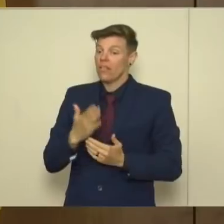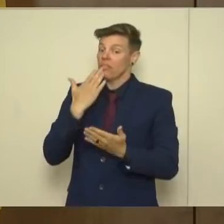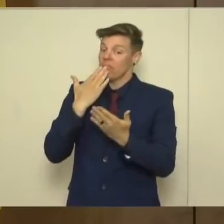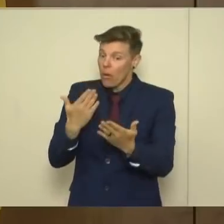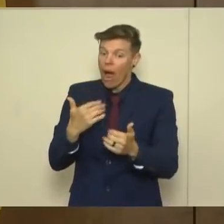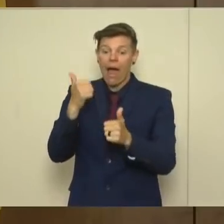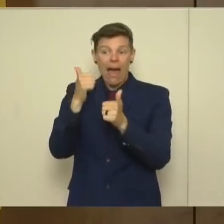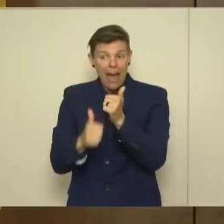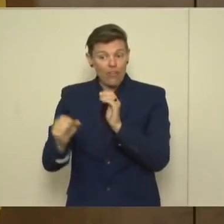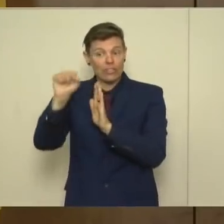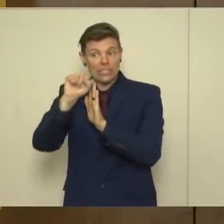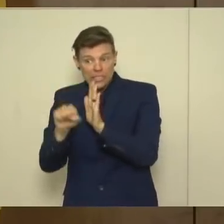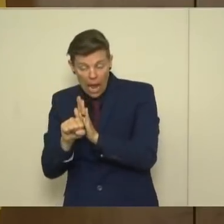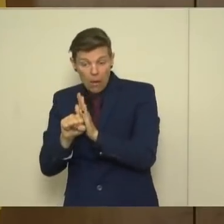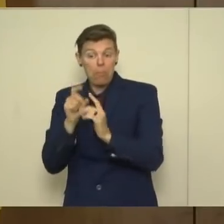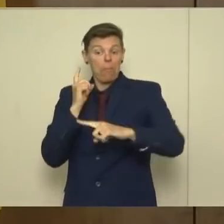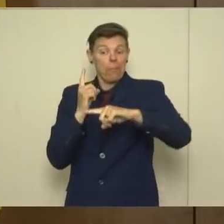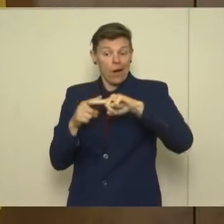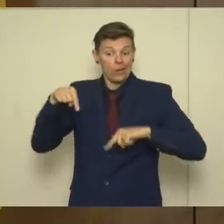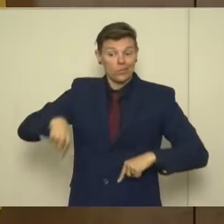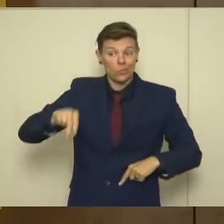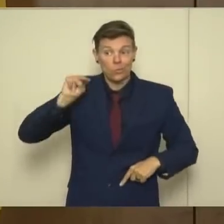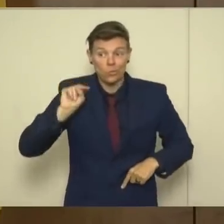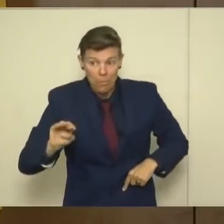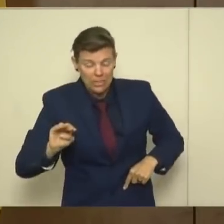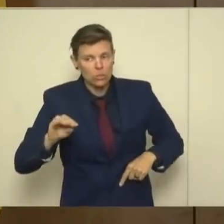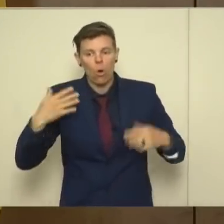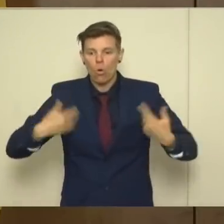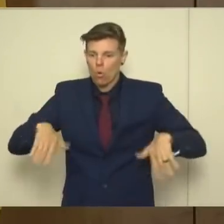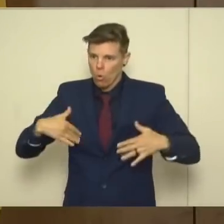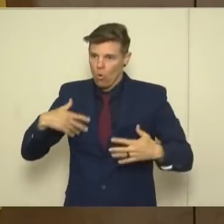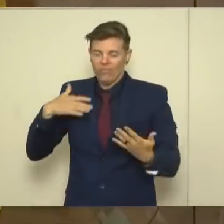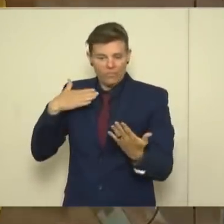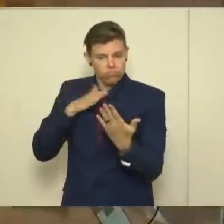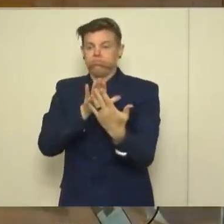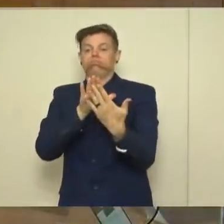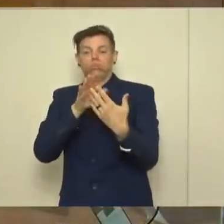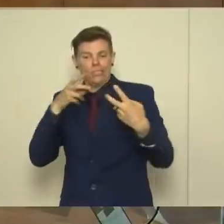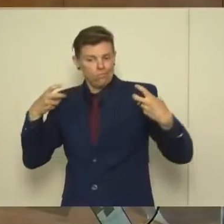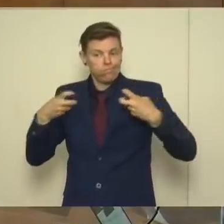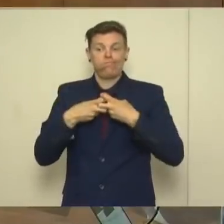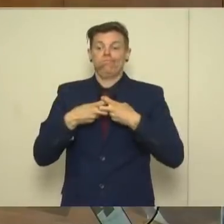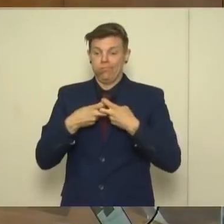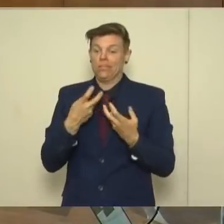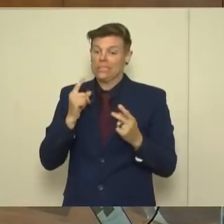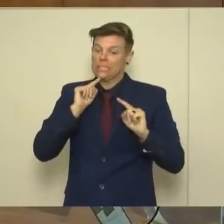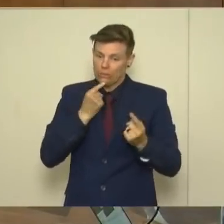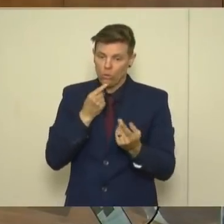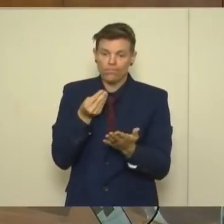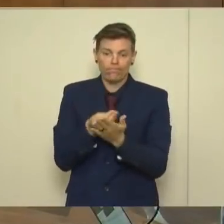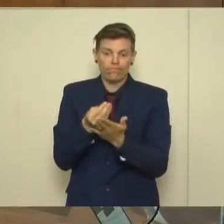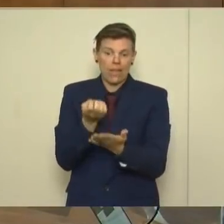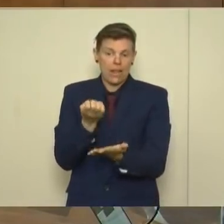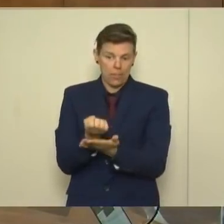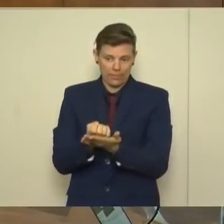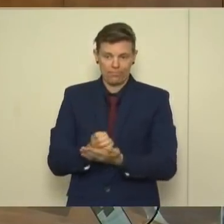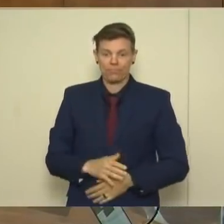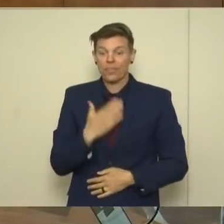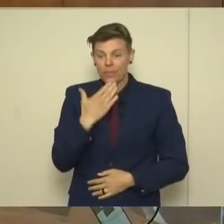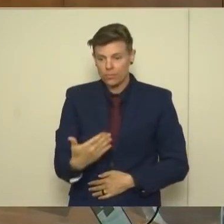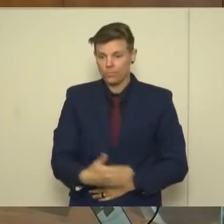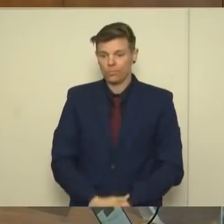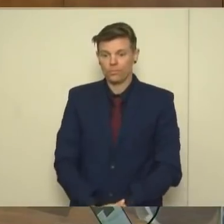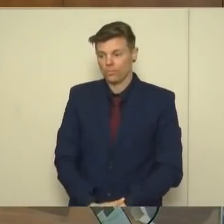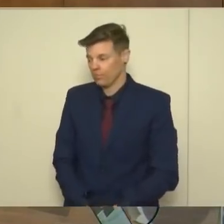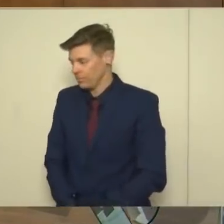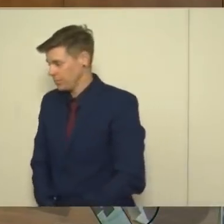Mexico, has economic challenges that we must get addressed. Thank you, Governor. Next, I'll go to Dan Boyd with the Albuquerque Journal.